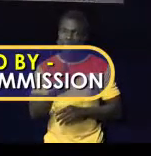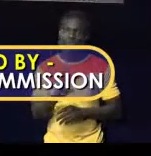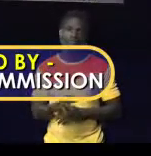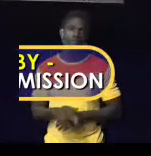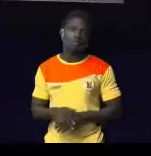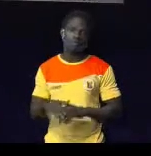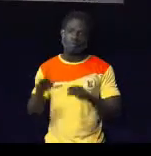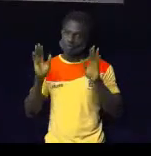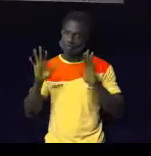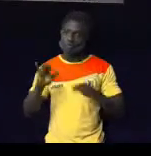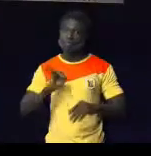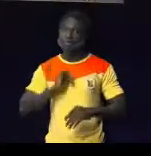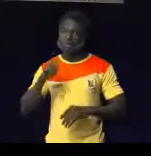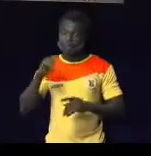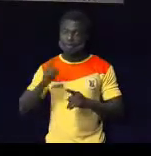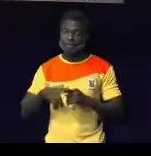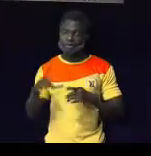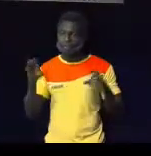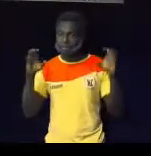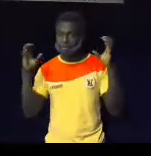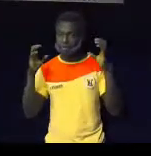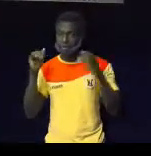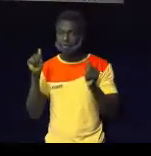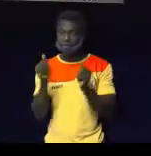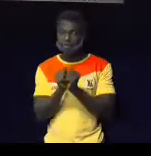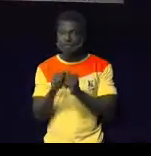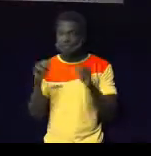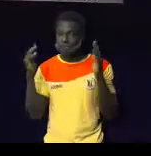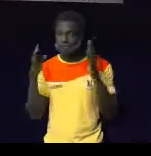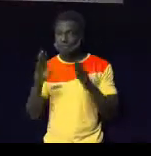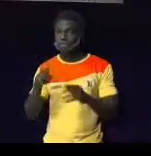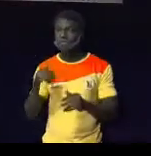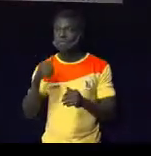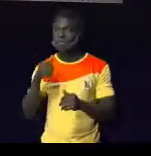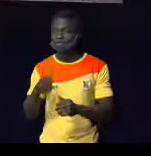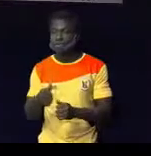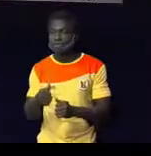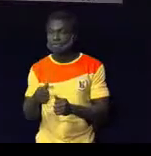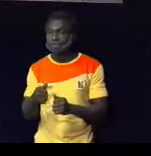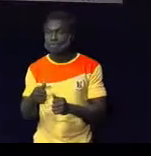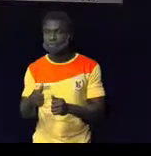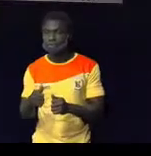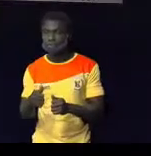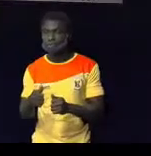are amazing and I need to celebrate you with a cheer. Well done.